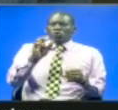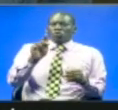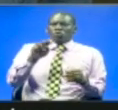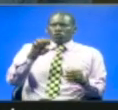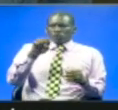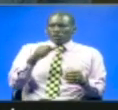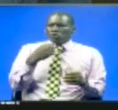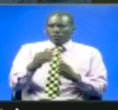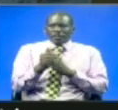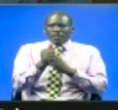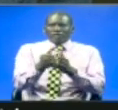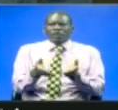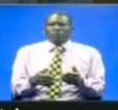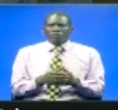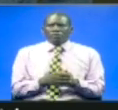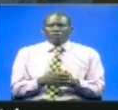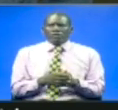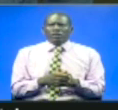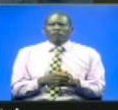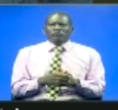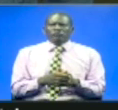in the lead?